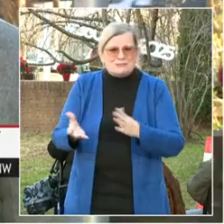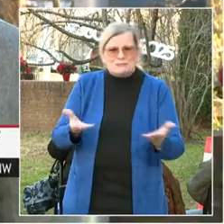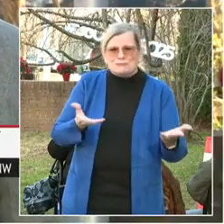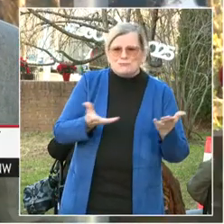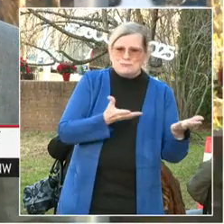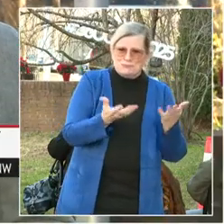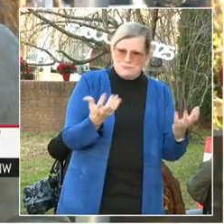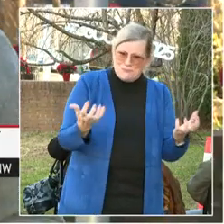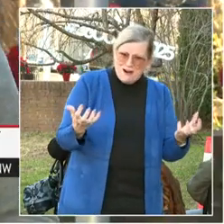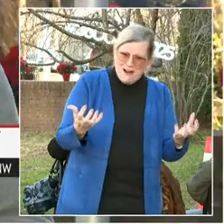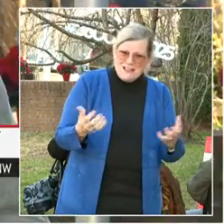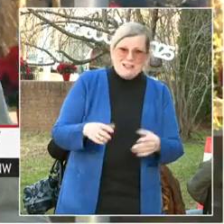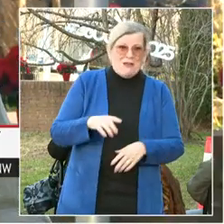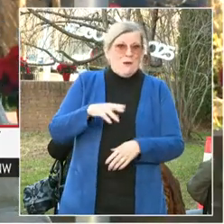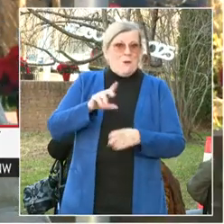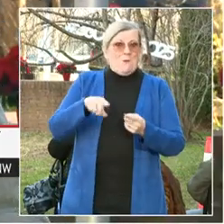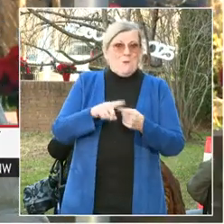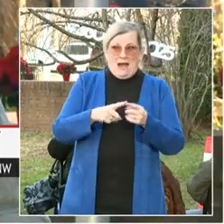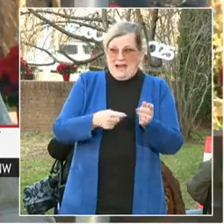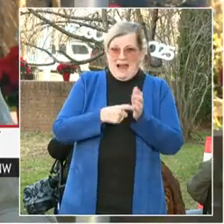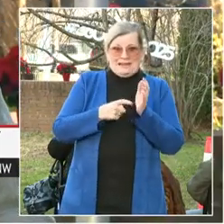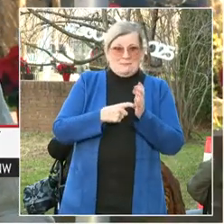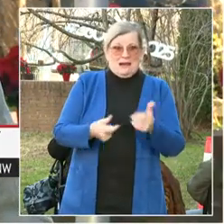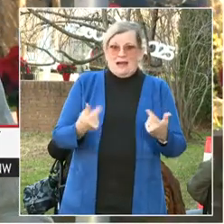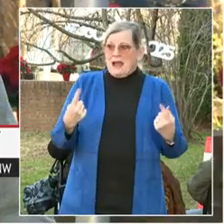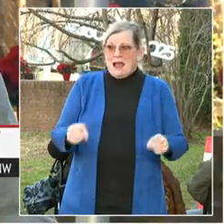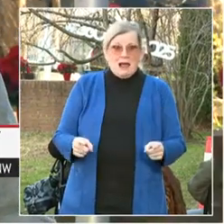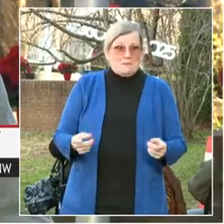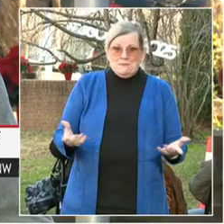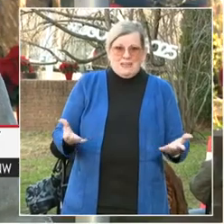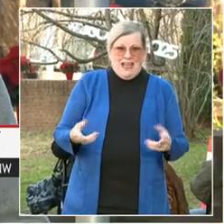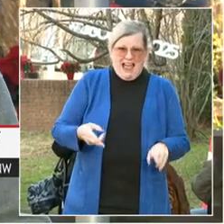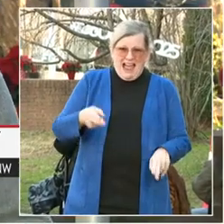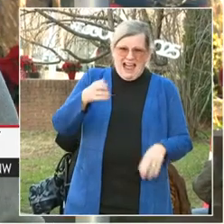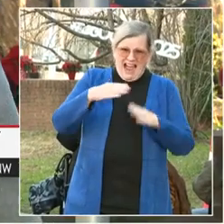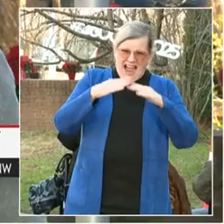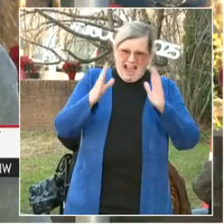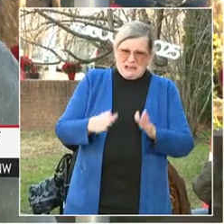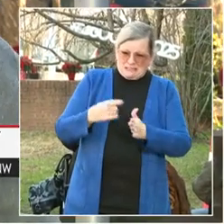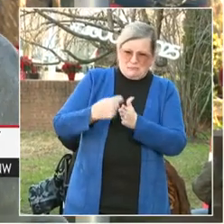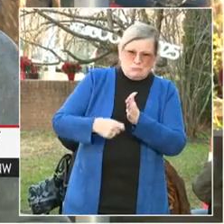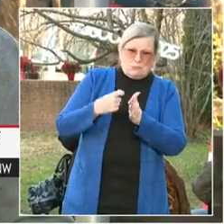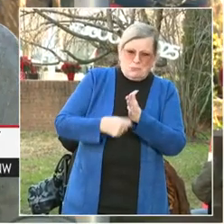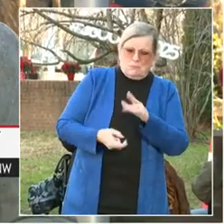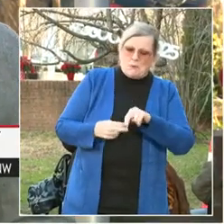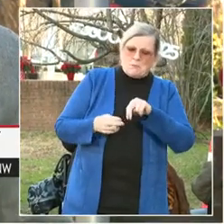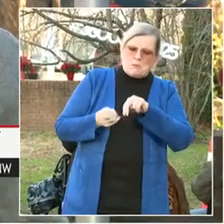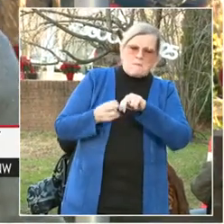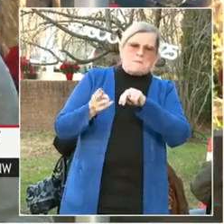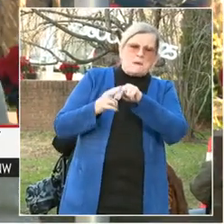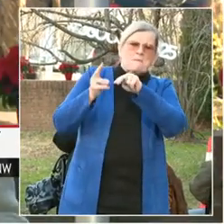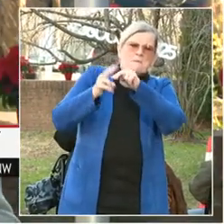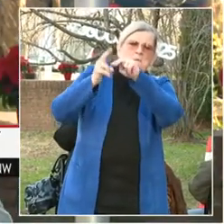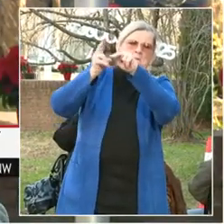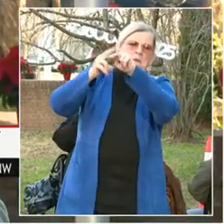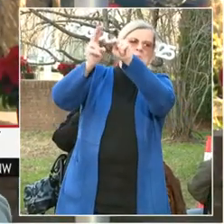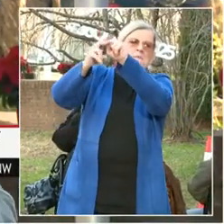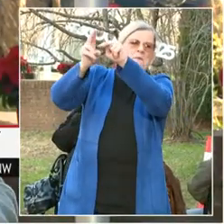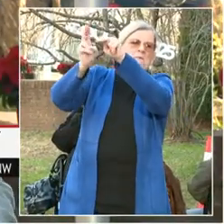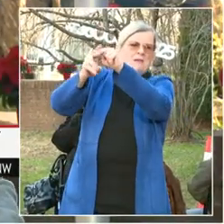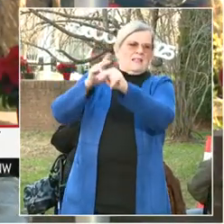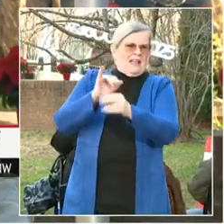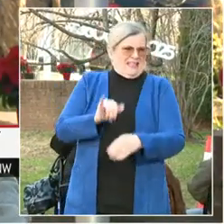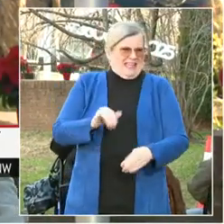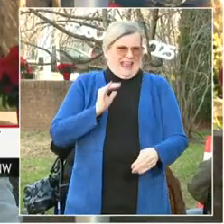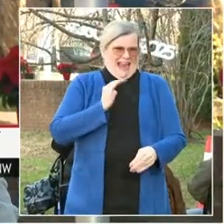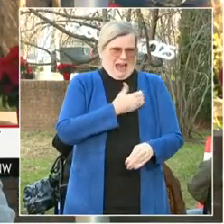hot demand is the cost of housing goes up and up and up. So our job for the